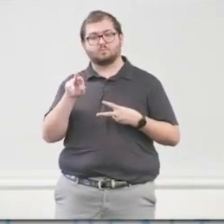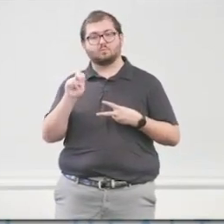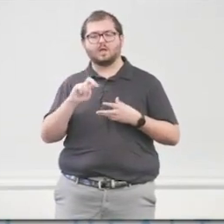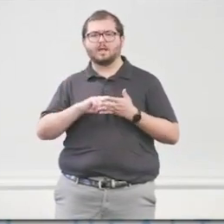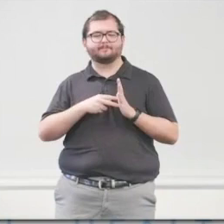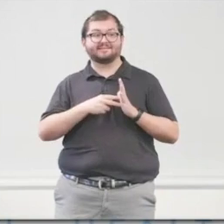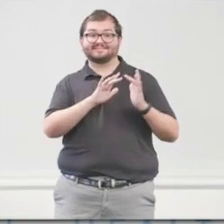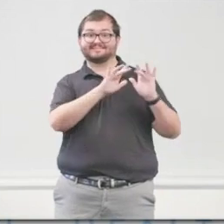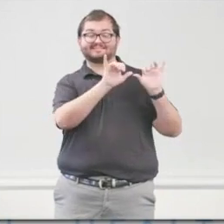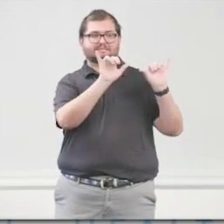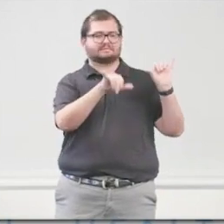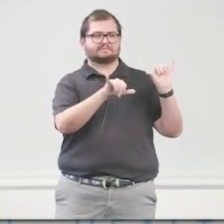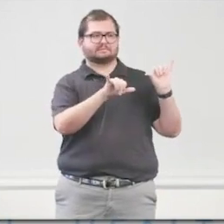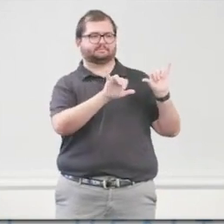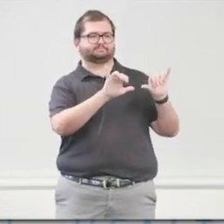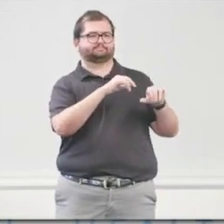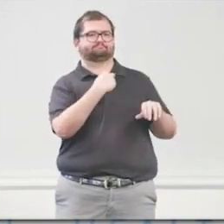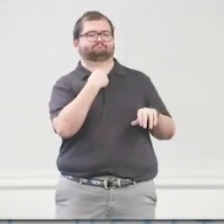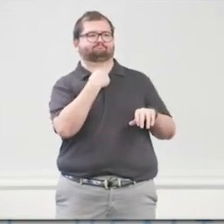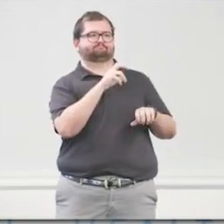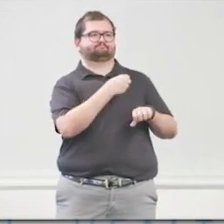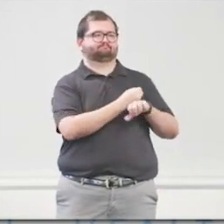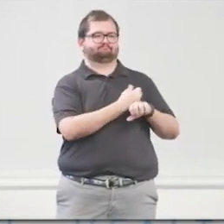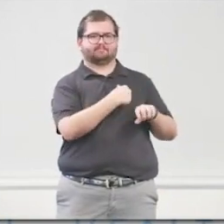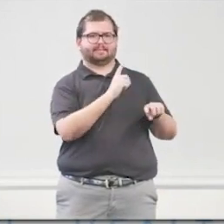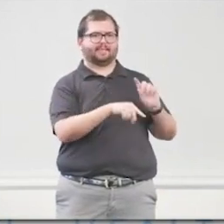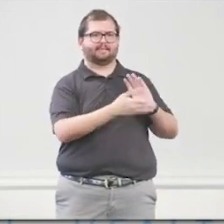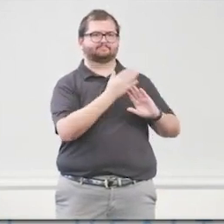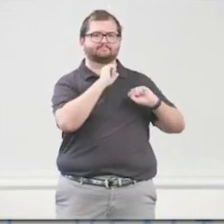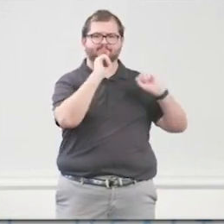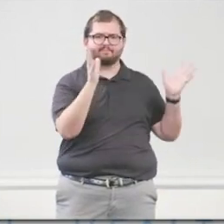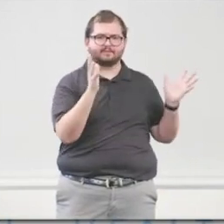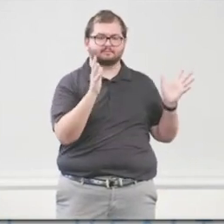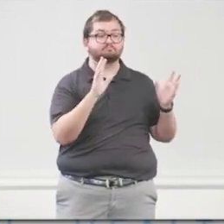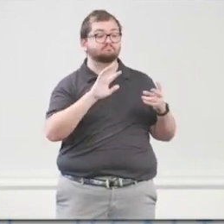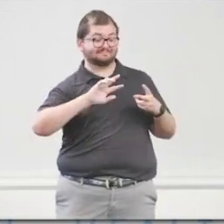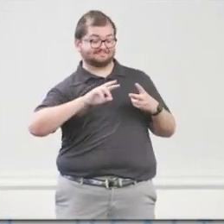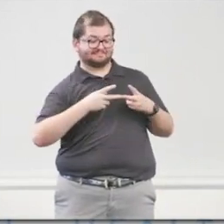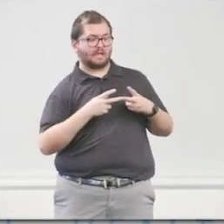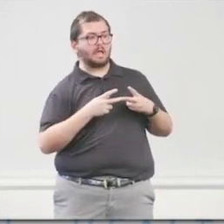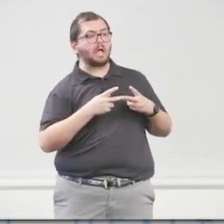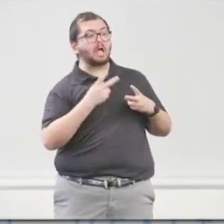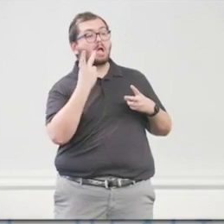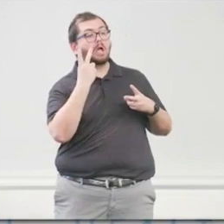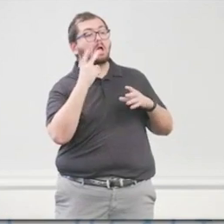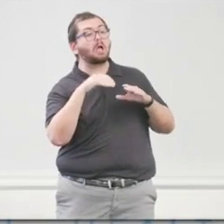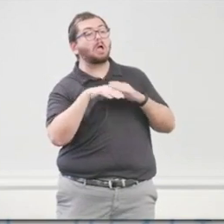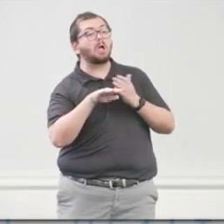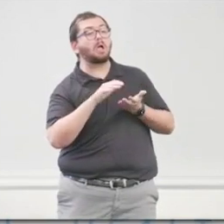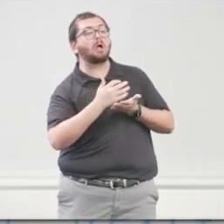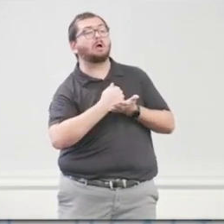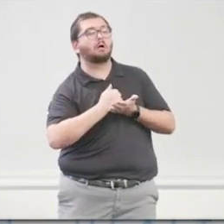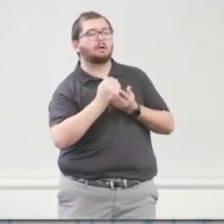from functioning. Everything is locked up. You can't conduct business. But also potential access to sensitive information, patient care